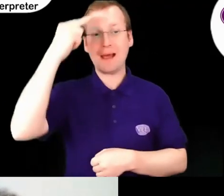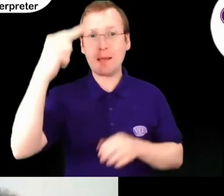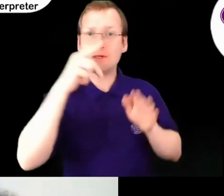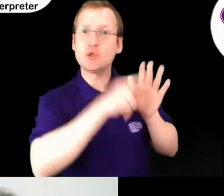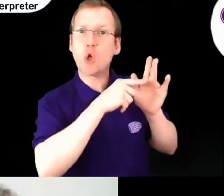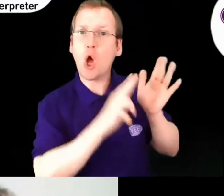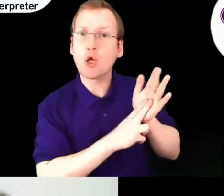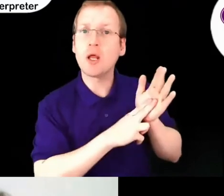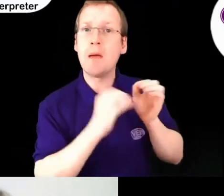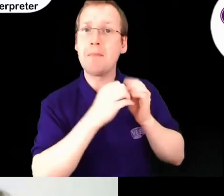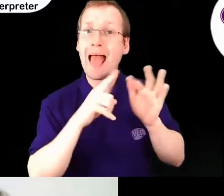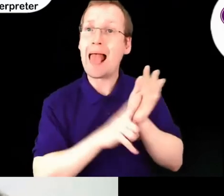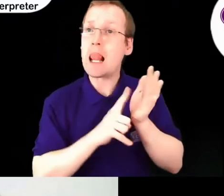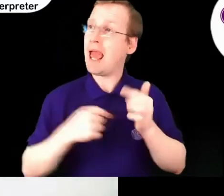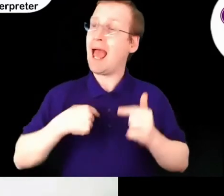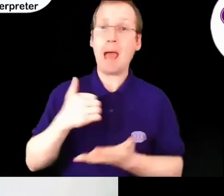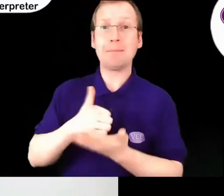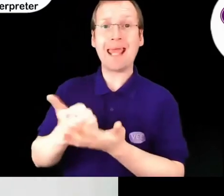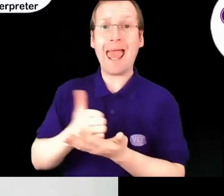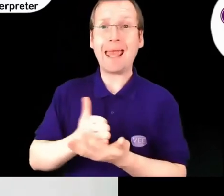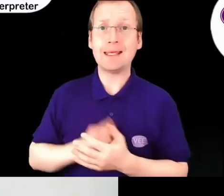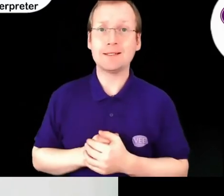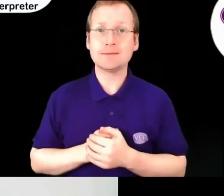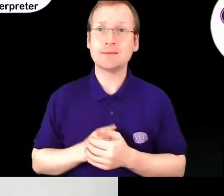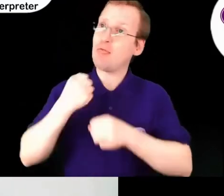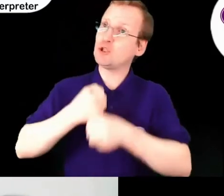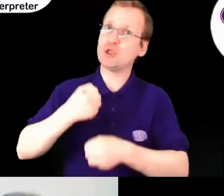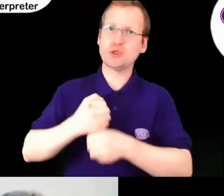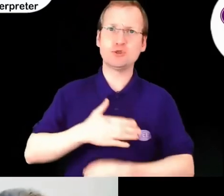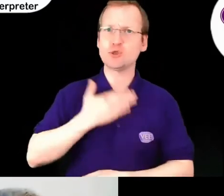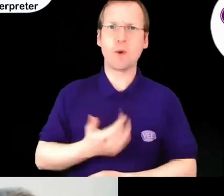I'm gay, but the church doesn't want to know.